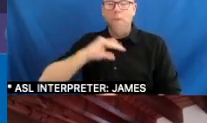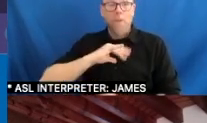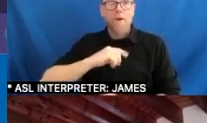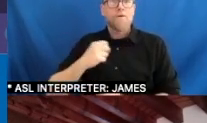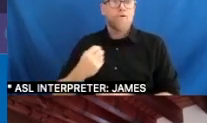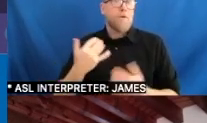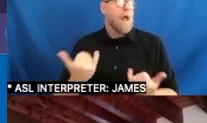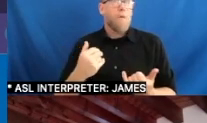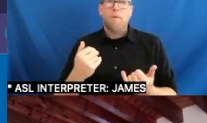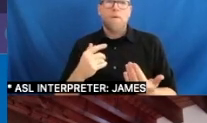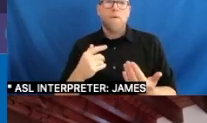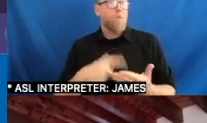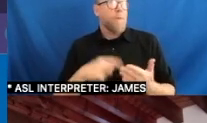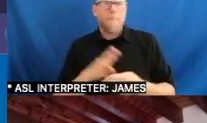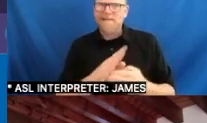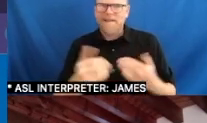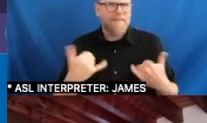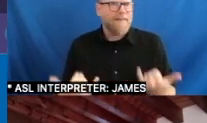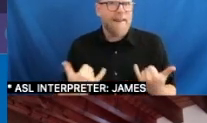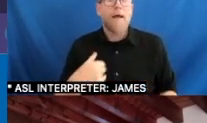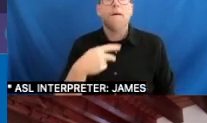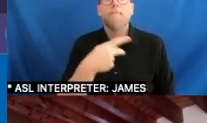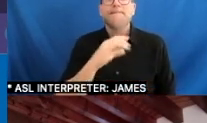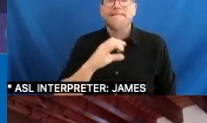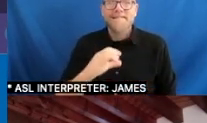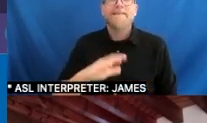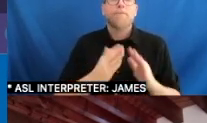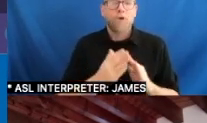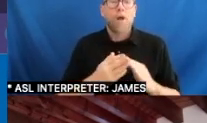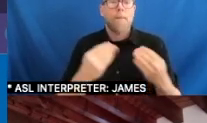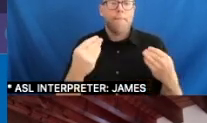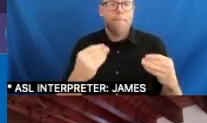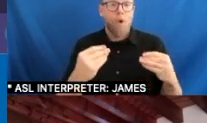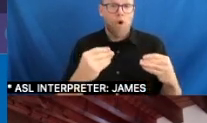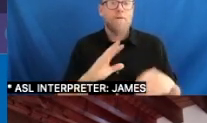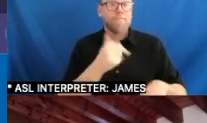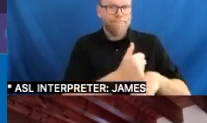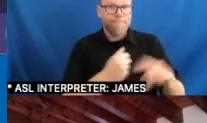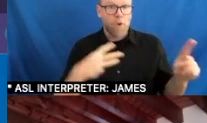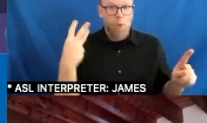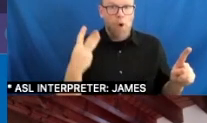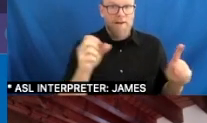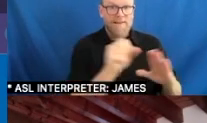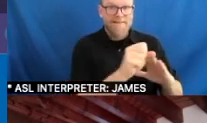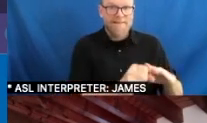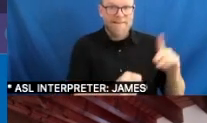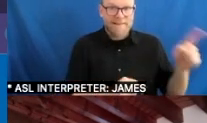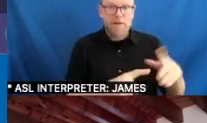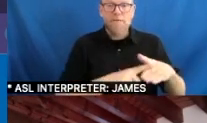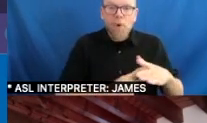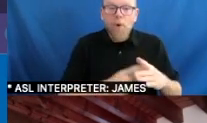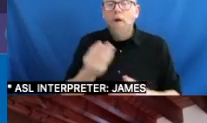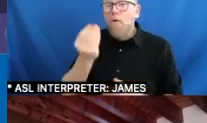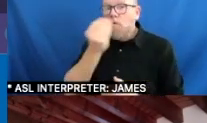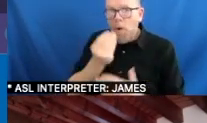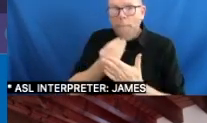PCC community markets, based in Washington State, began as a food buying club